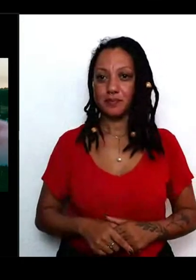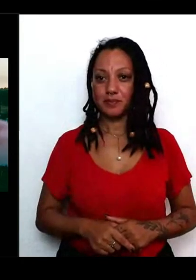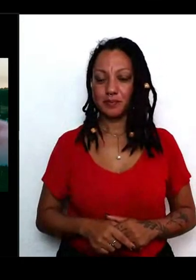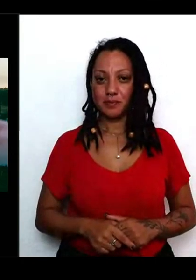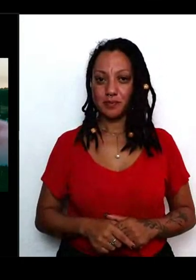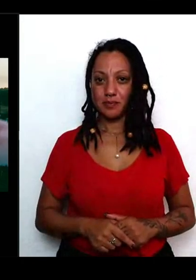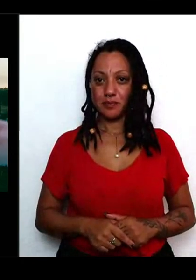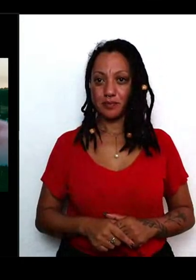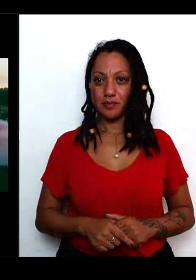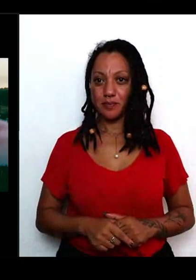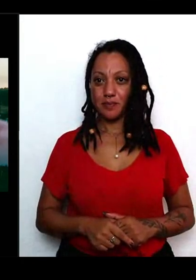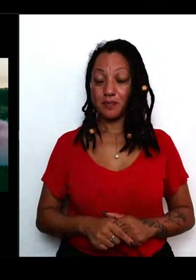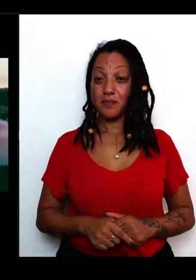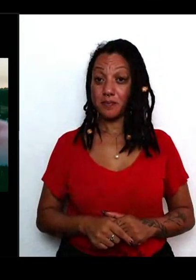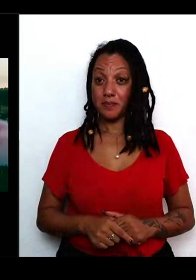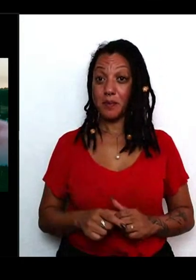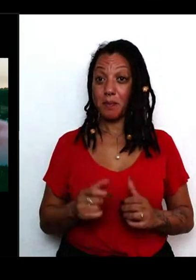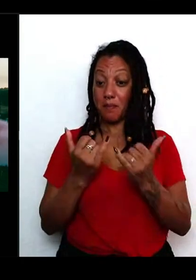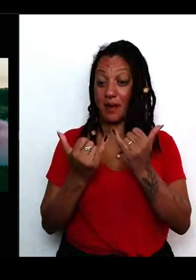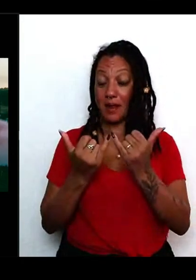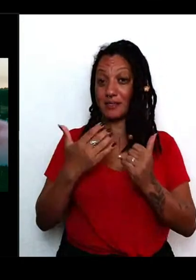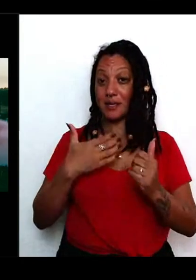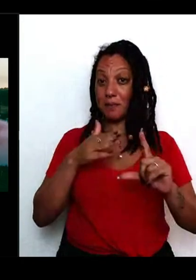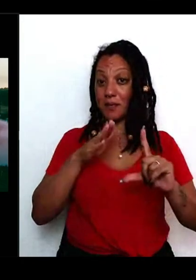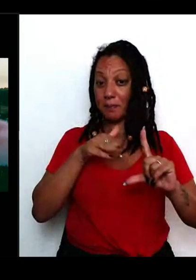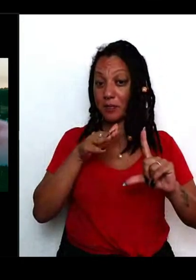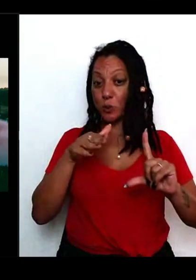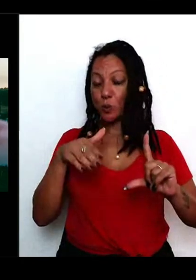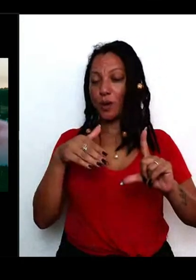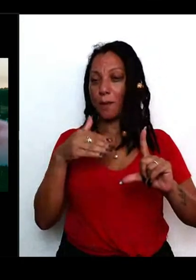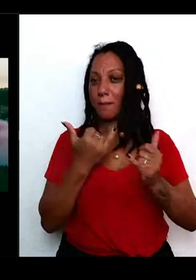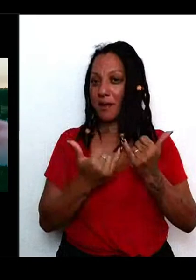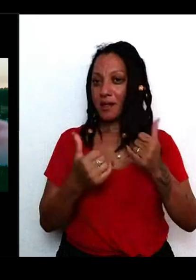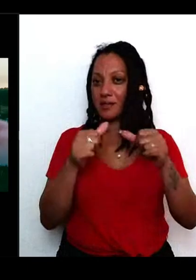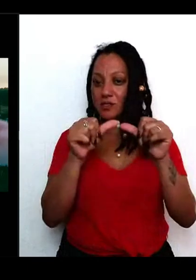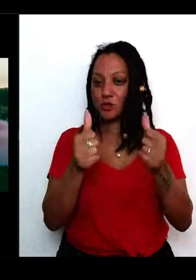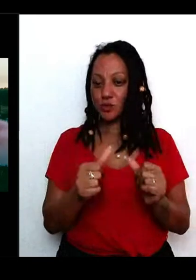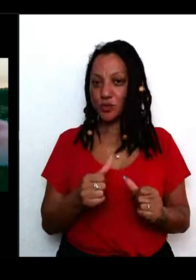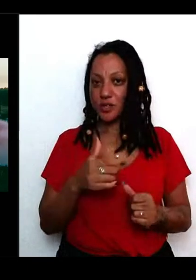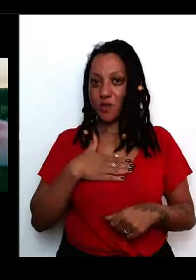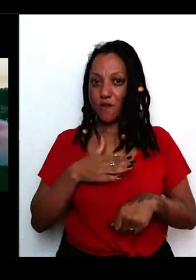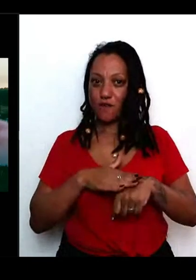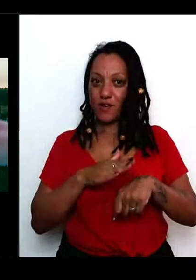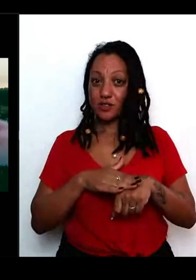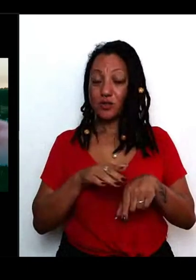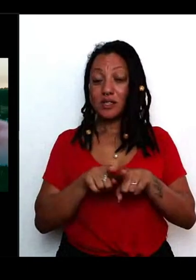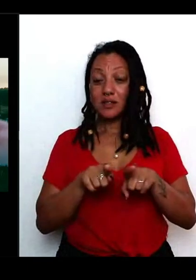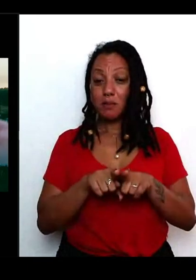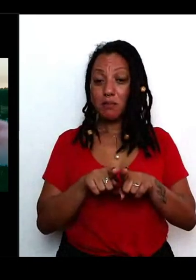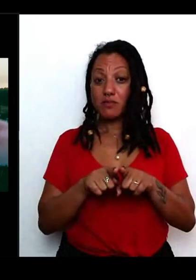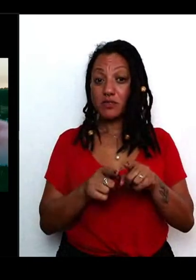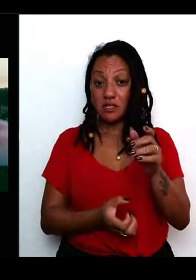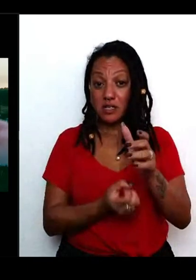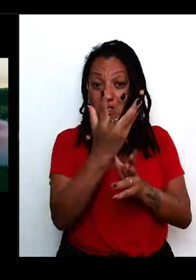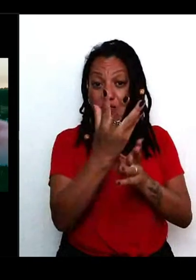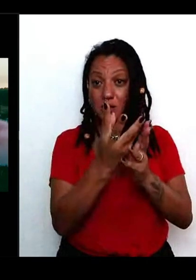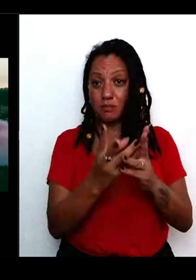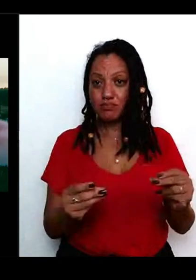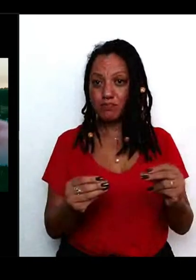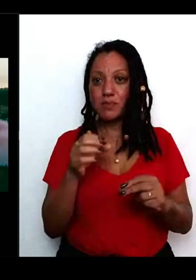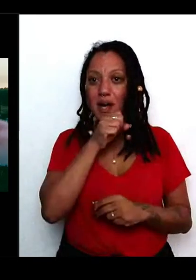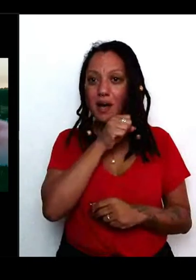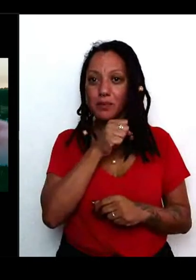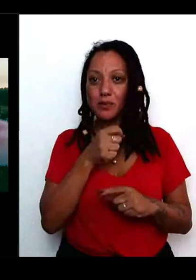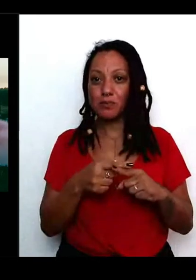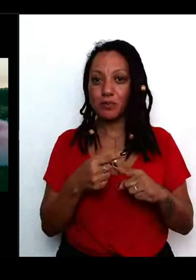ephemeral Works internal illumination from the the center as Lucy lapar put it